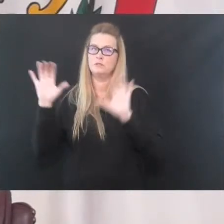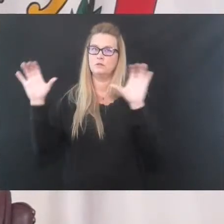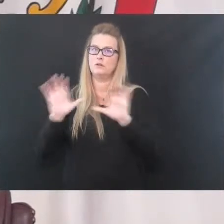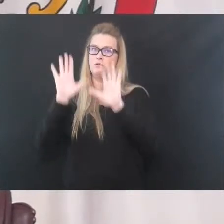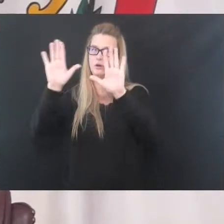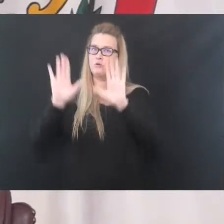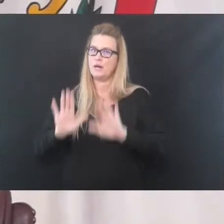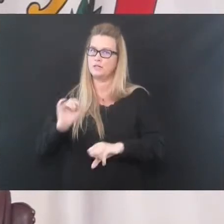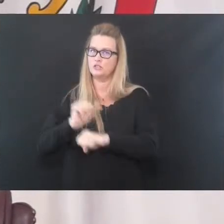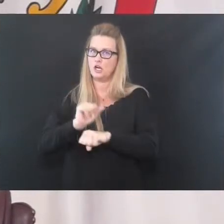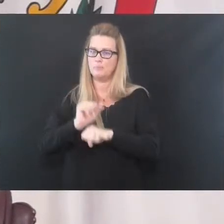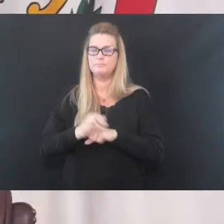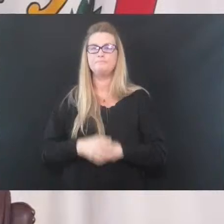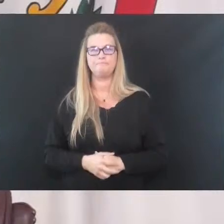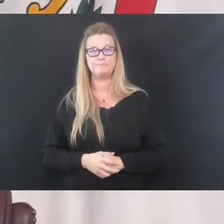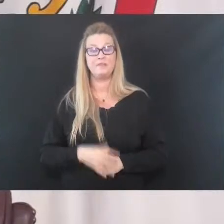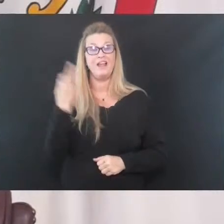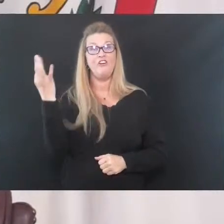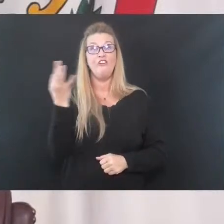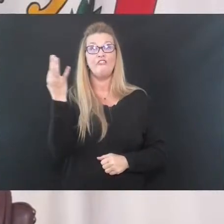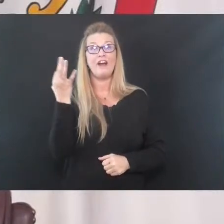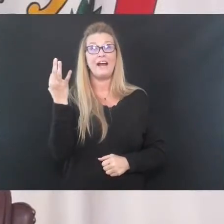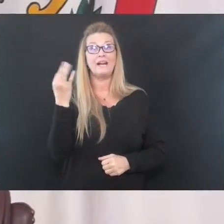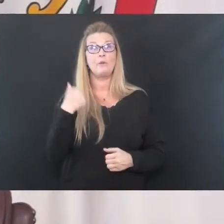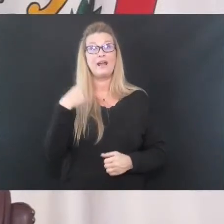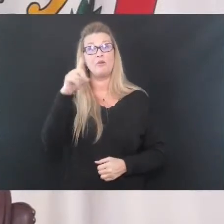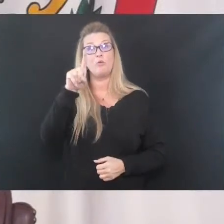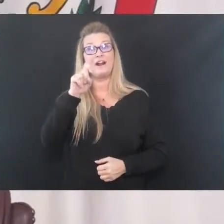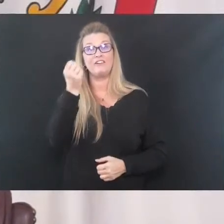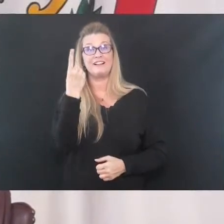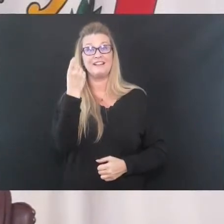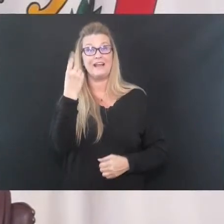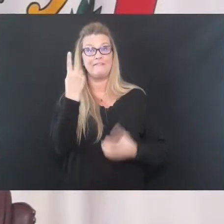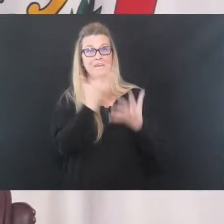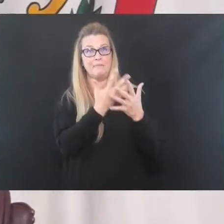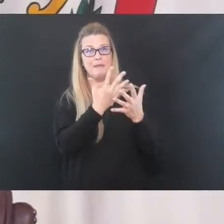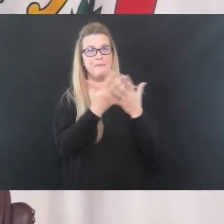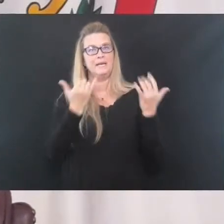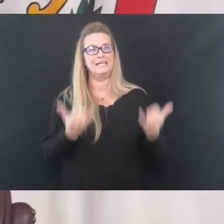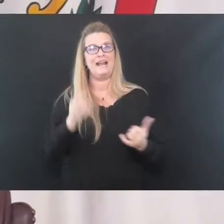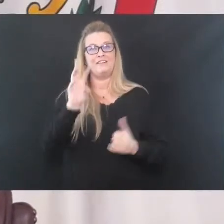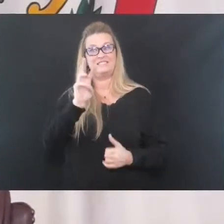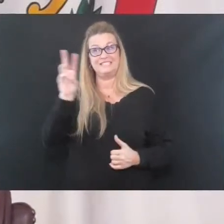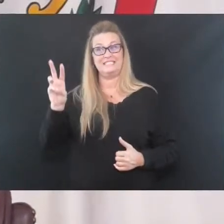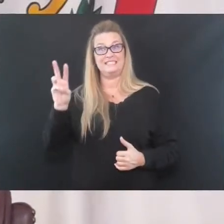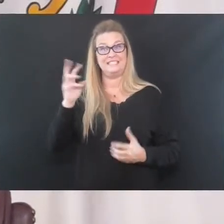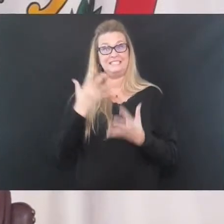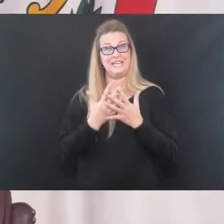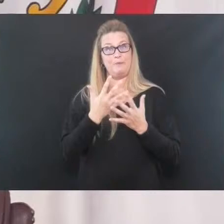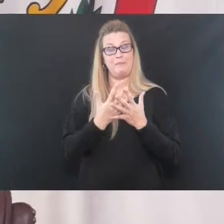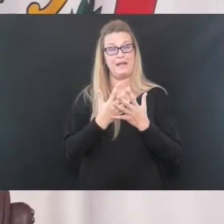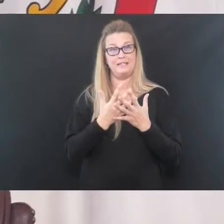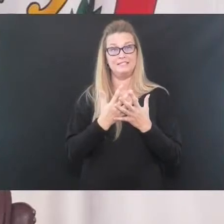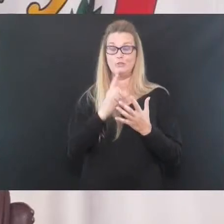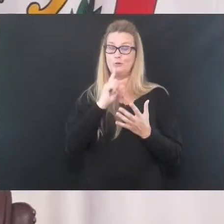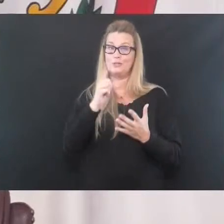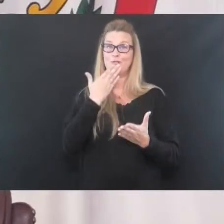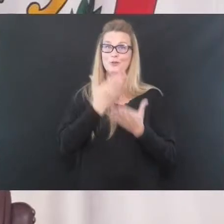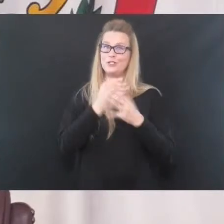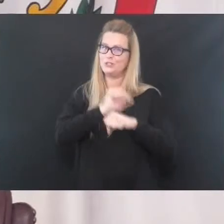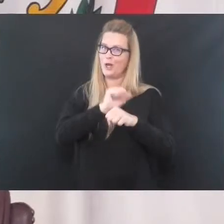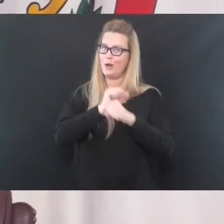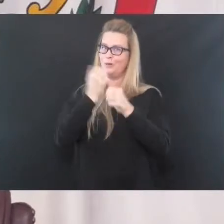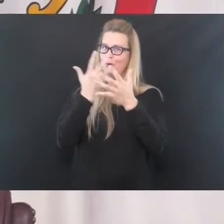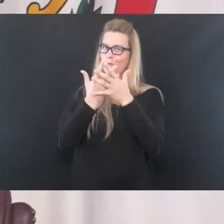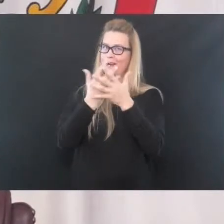1,000 times over. On Friday, we had 111 inmate cases. Now we've got 66. What a job corrections have